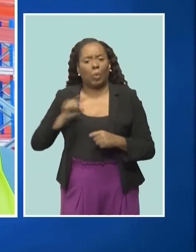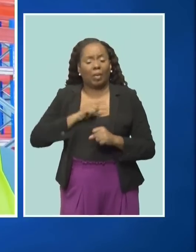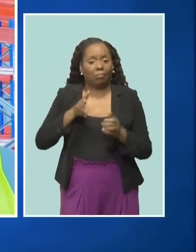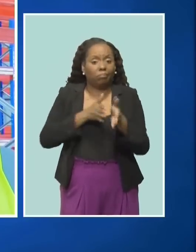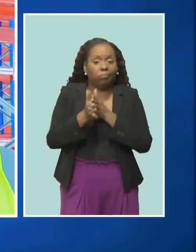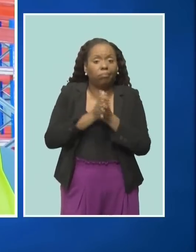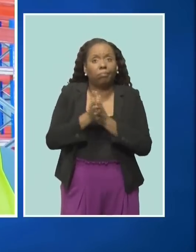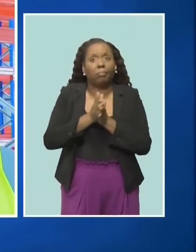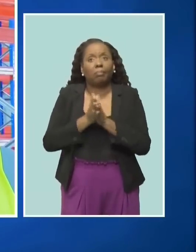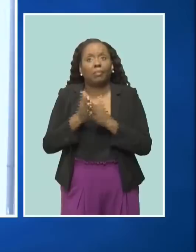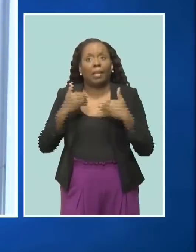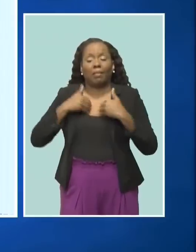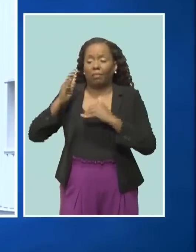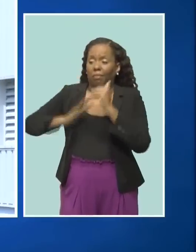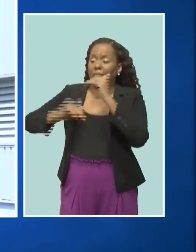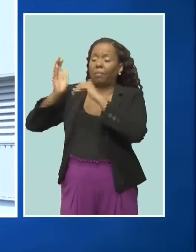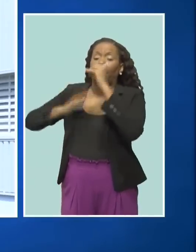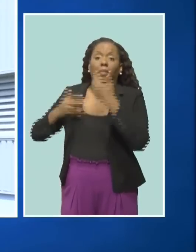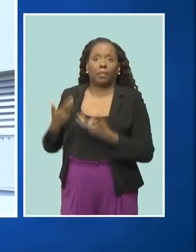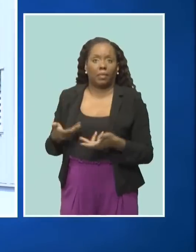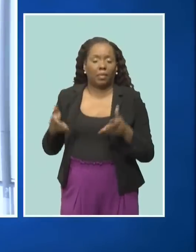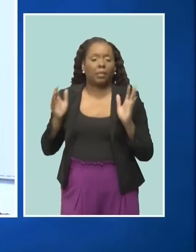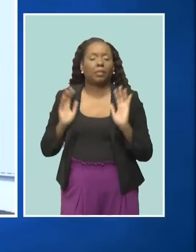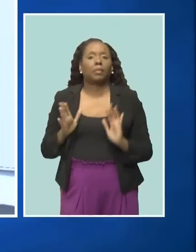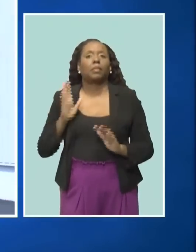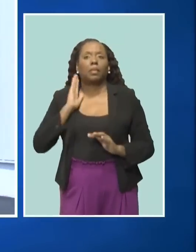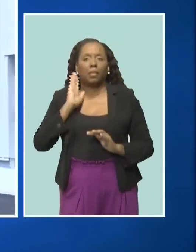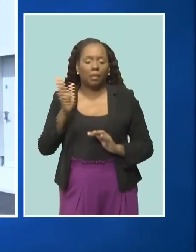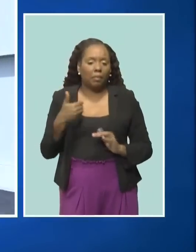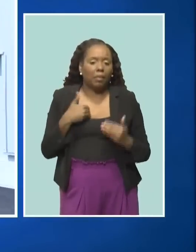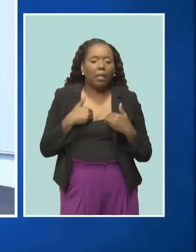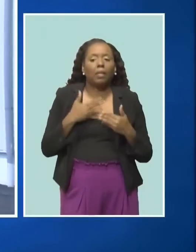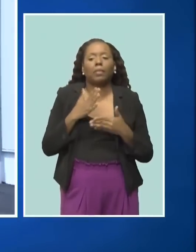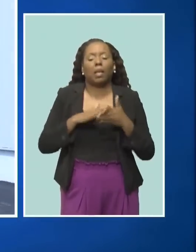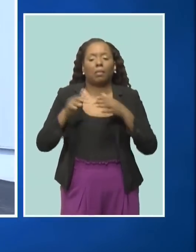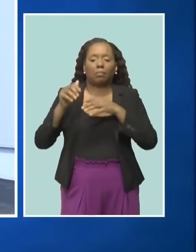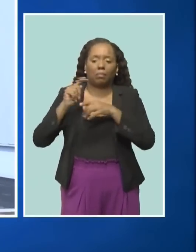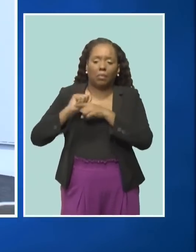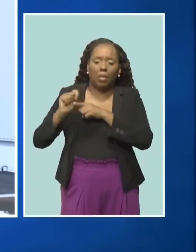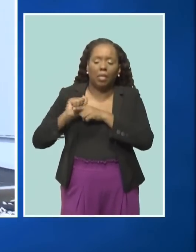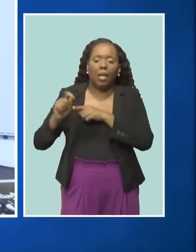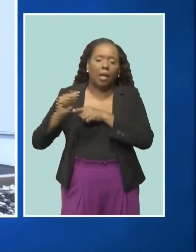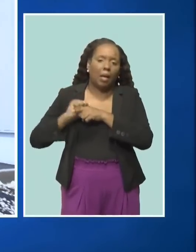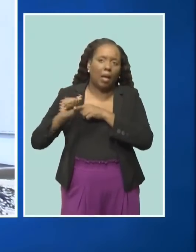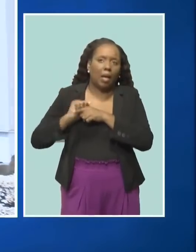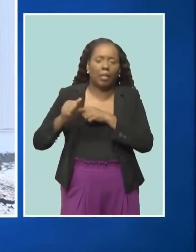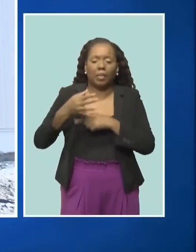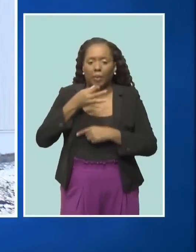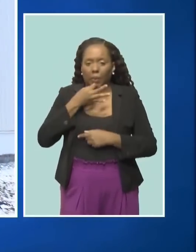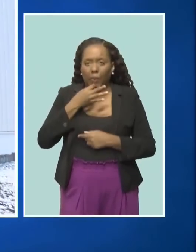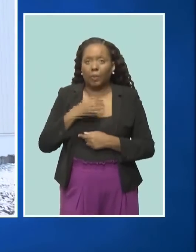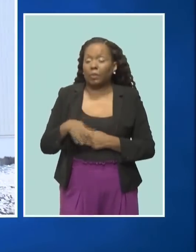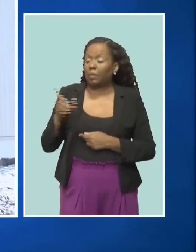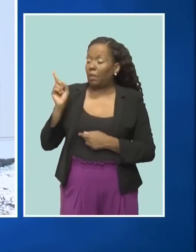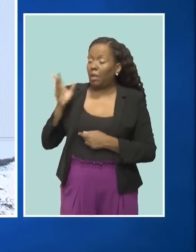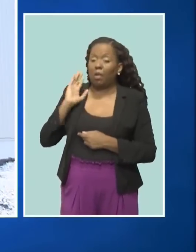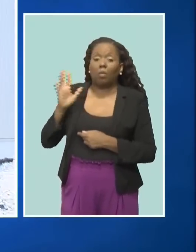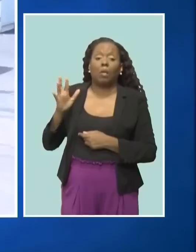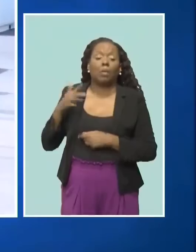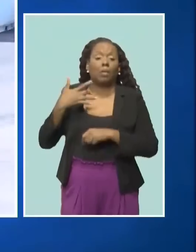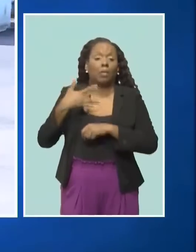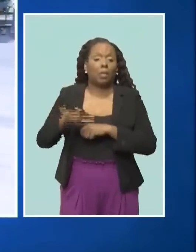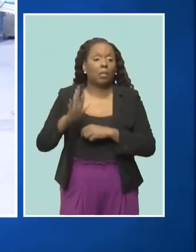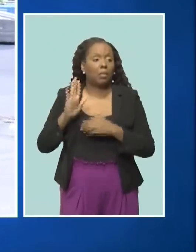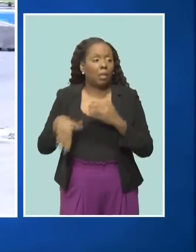have this completed very soon. Simulations are expected to be done shortly. The warehouse will be available to all